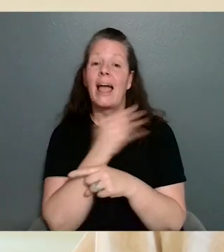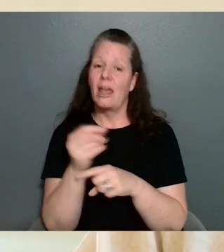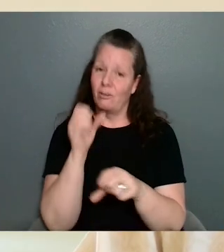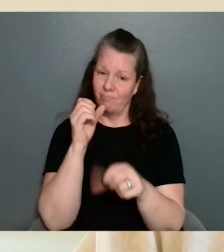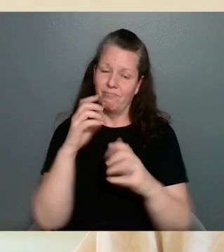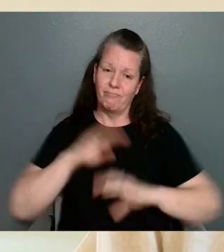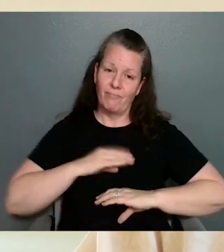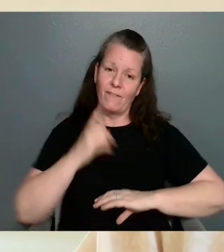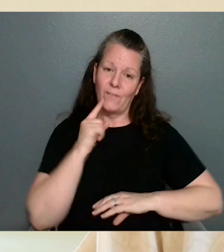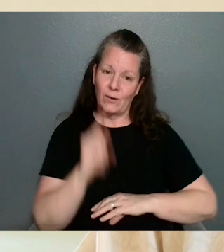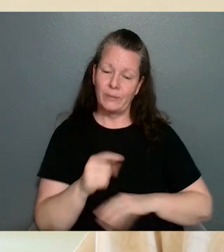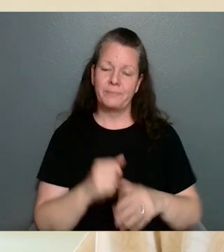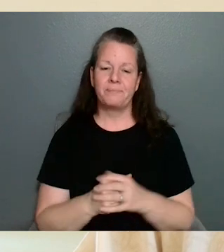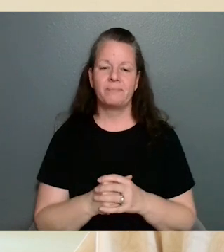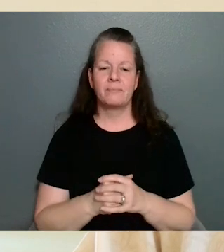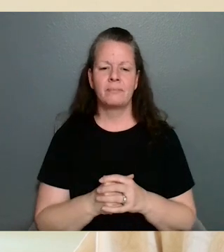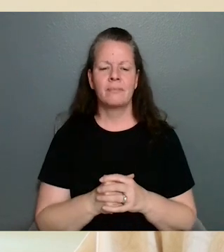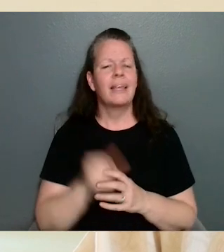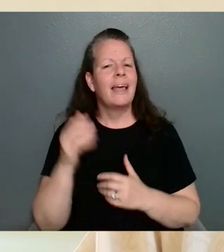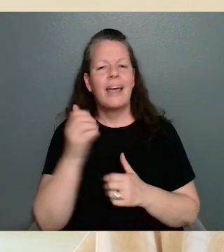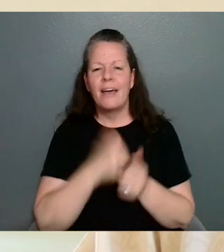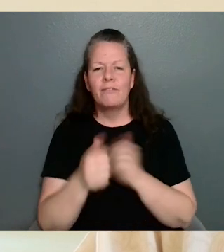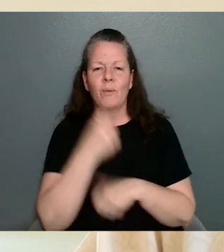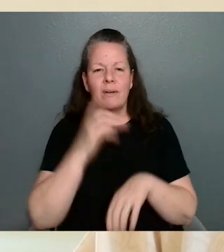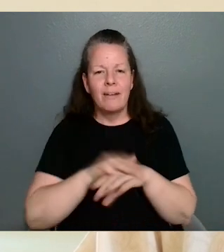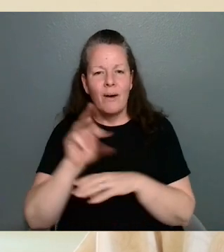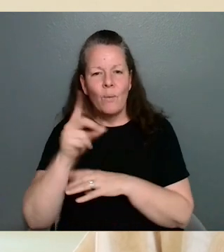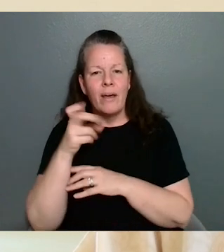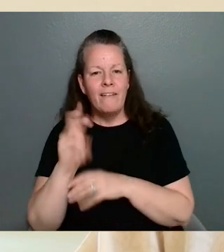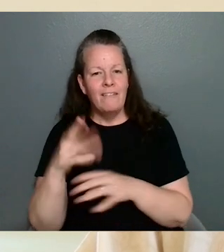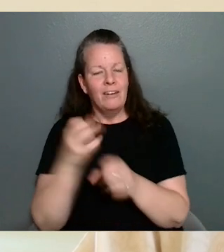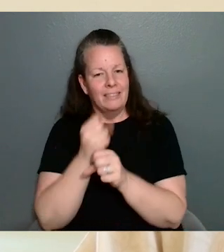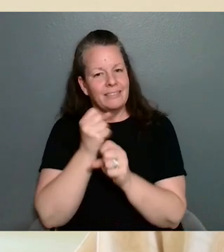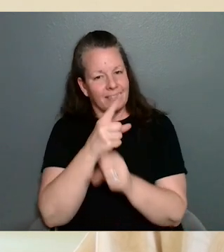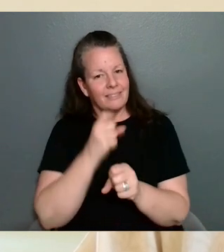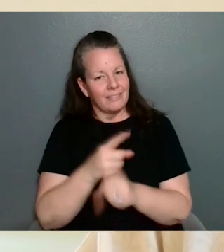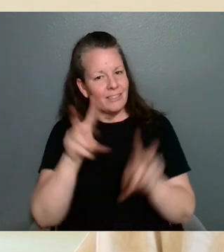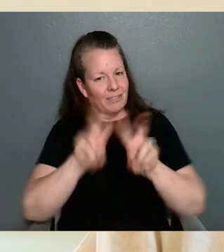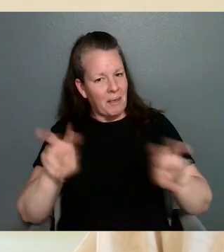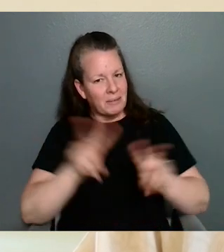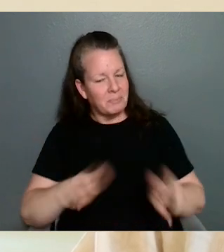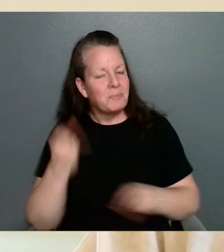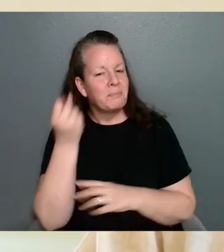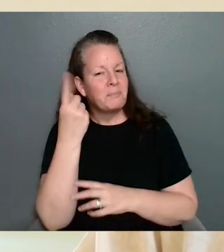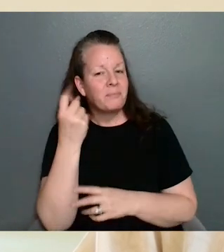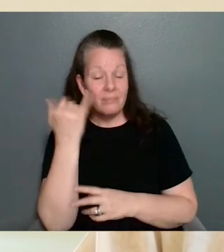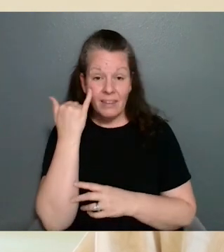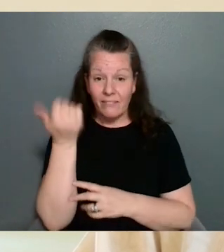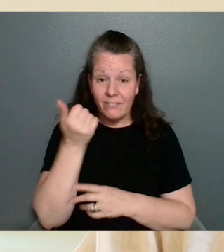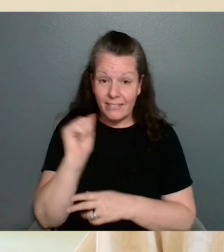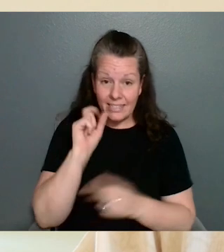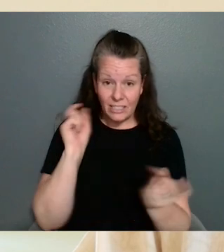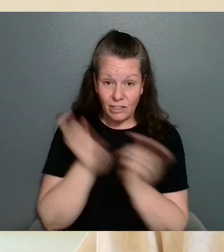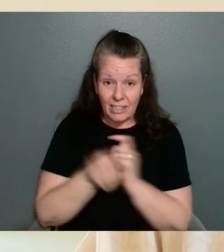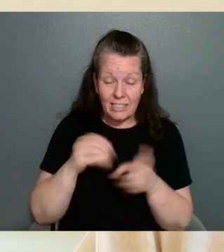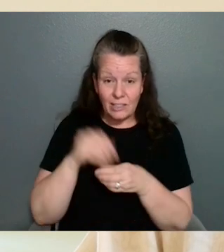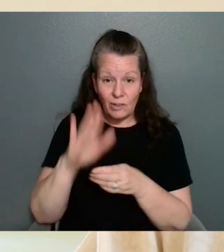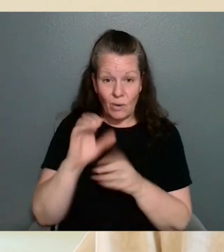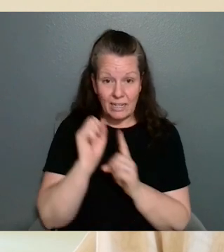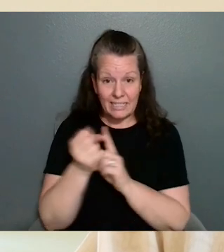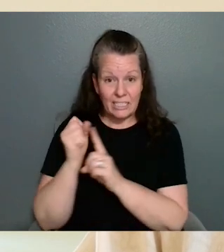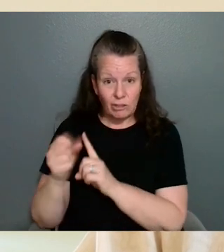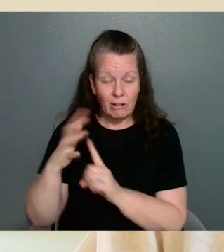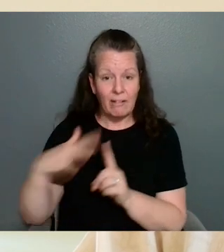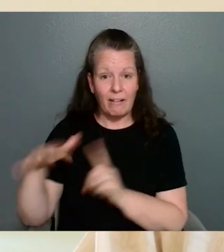and working for you. Though everyone who is on a waiver receives this annual assessment, if you have any changes in your